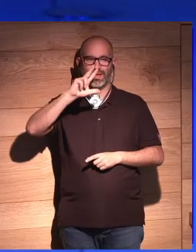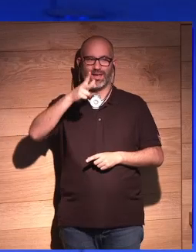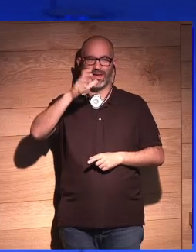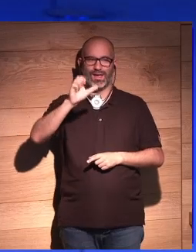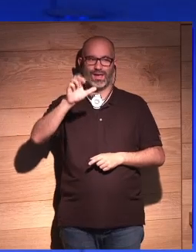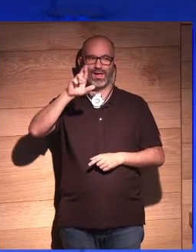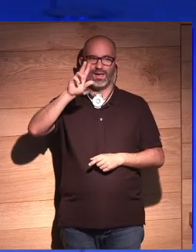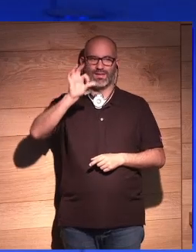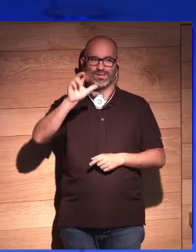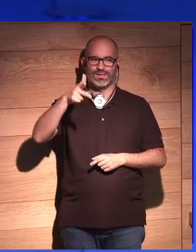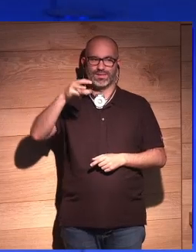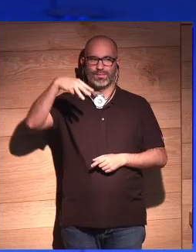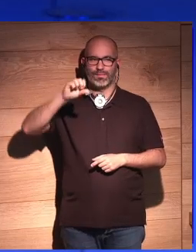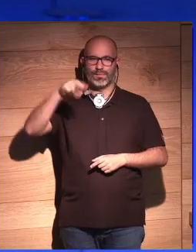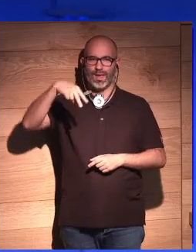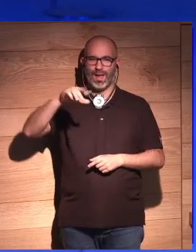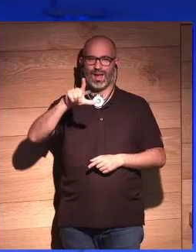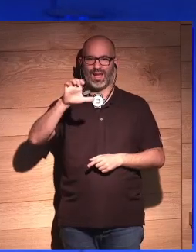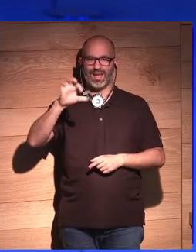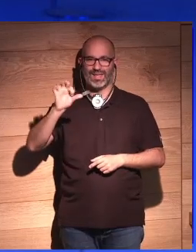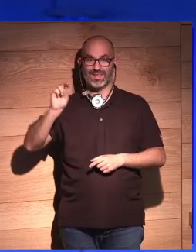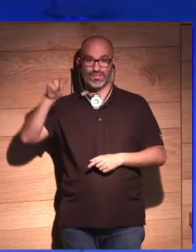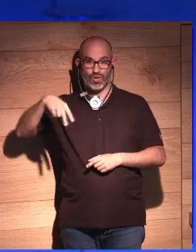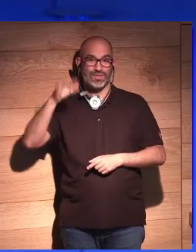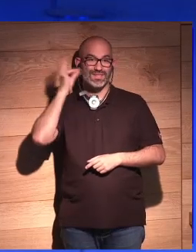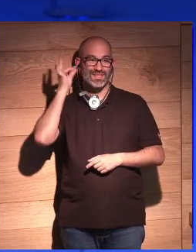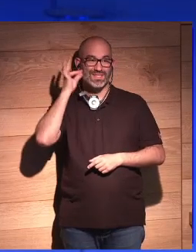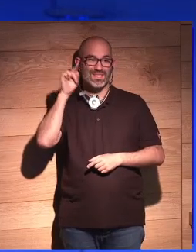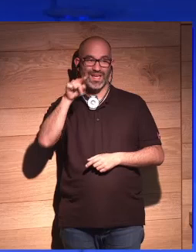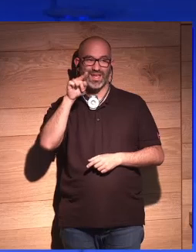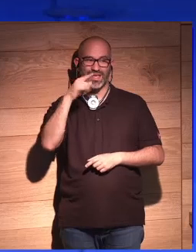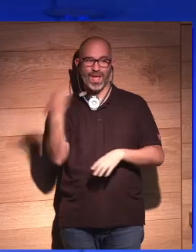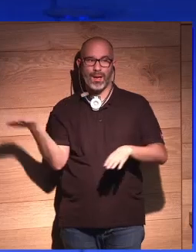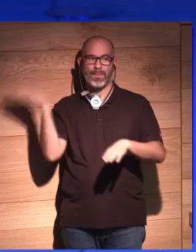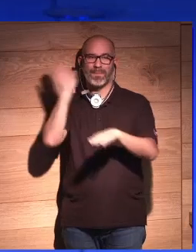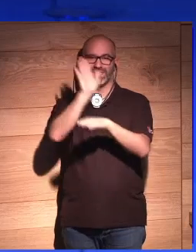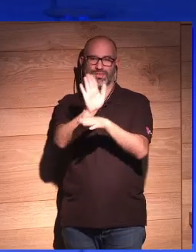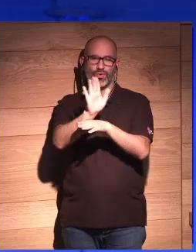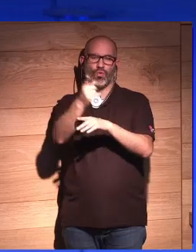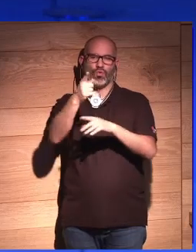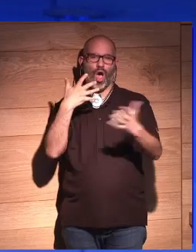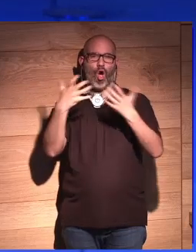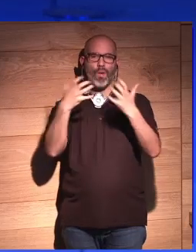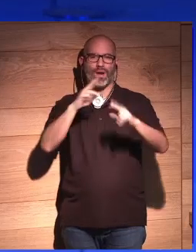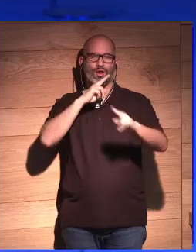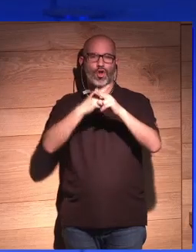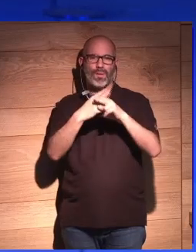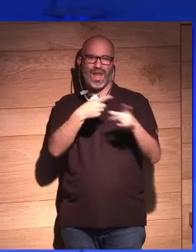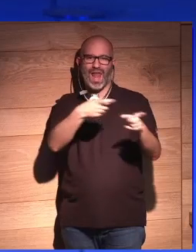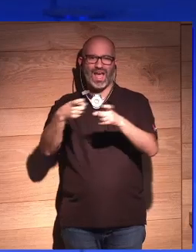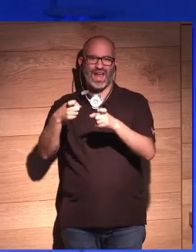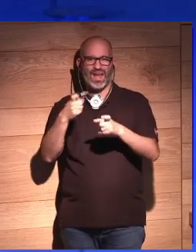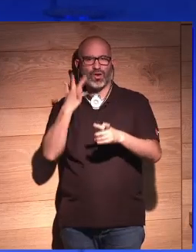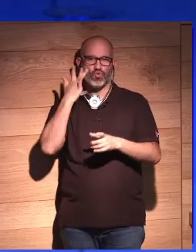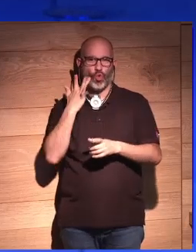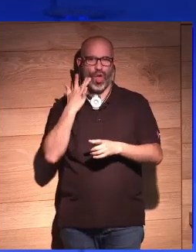component. It was a crowdsourced archive. What she noticed was that it was just really hard to find any kind of information